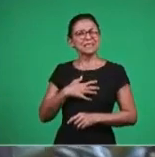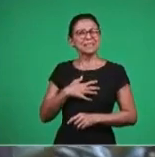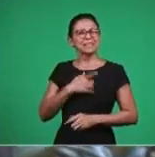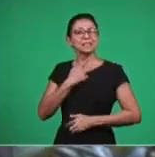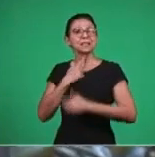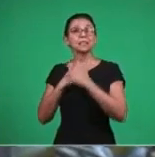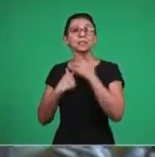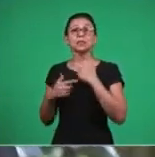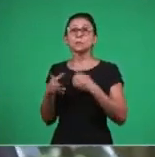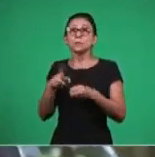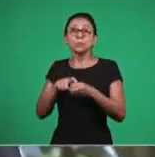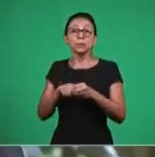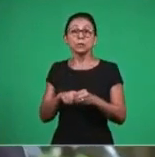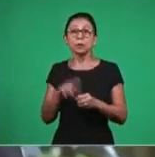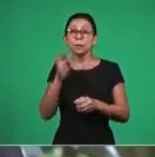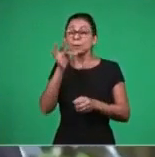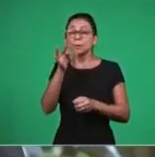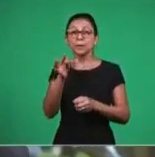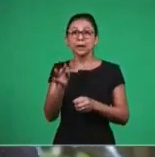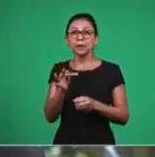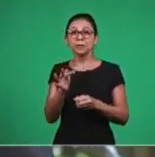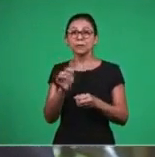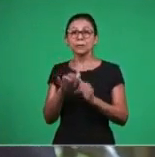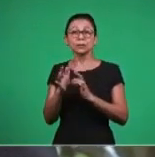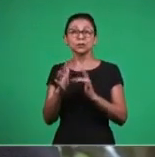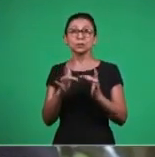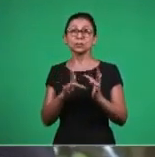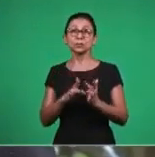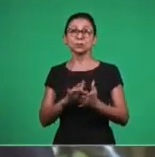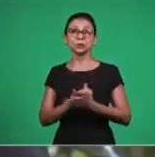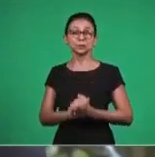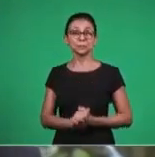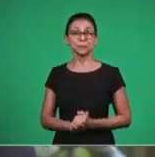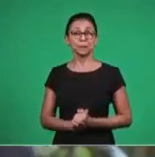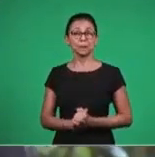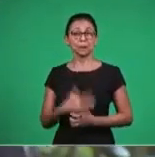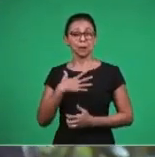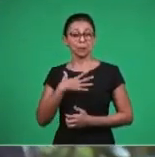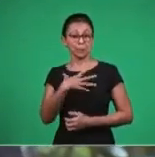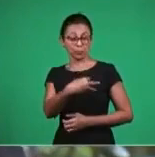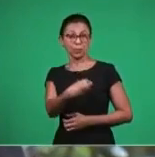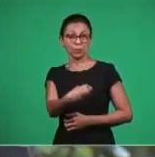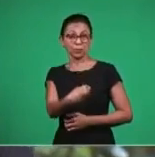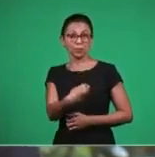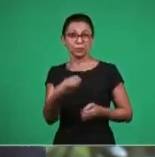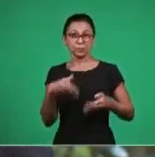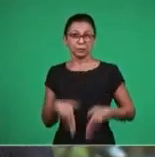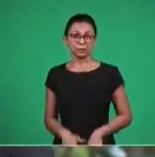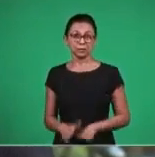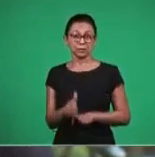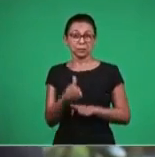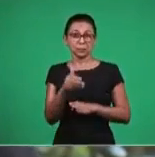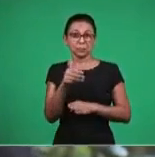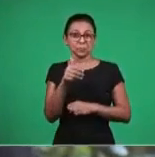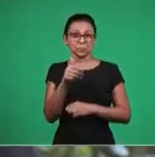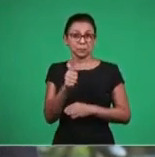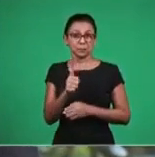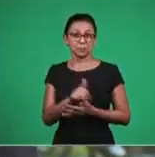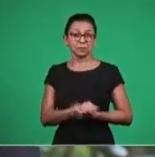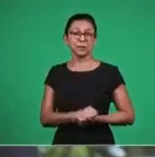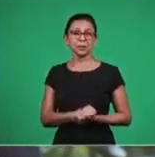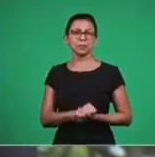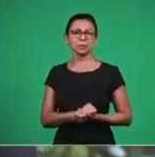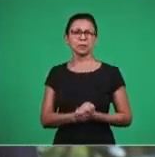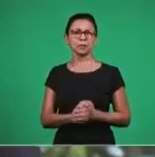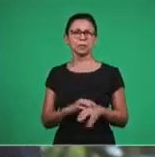heart, because His return is close. My oldest son told me, without even having heard